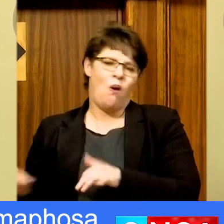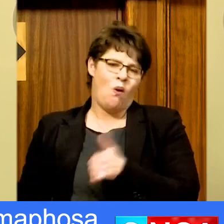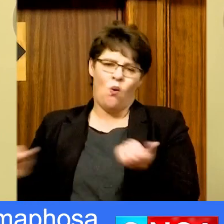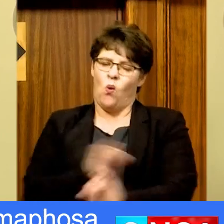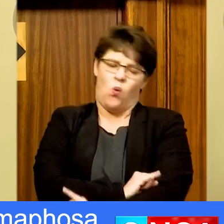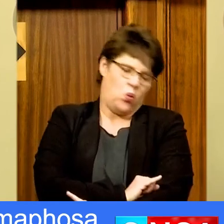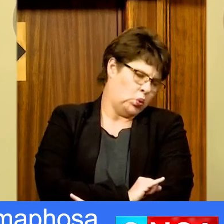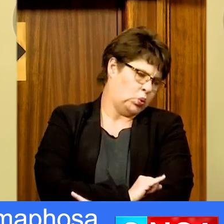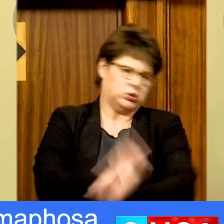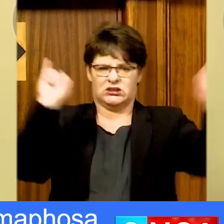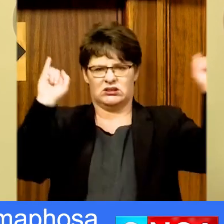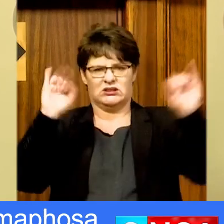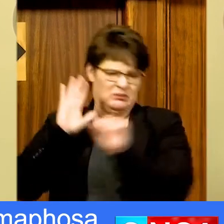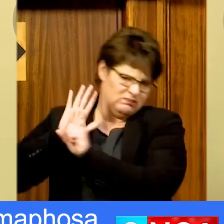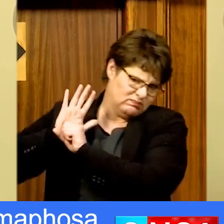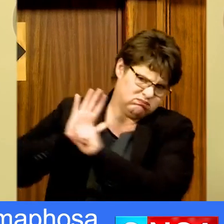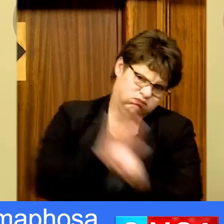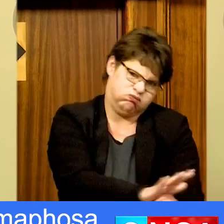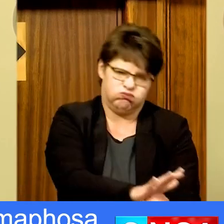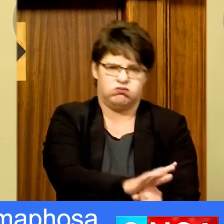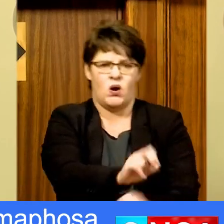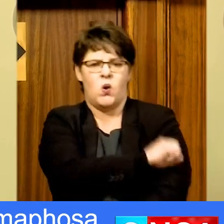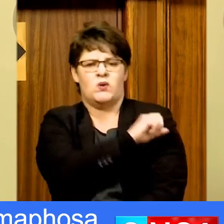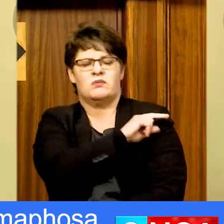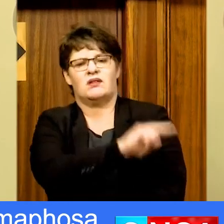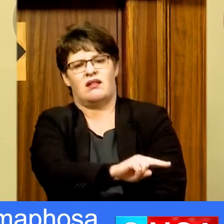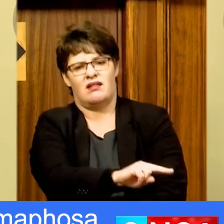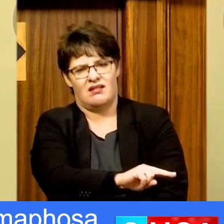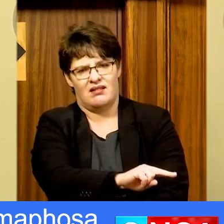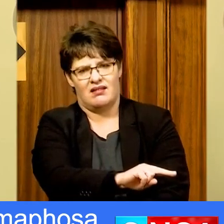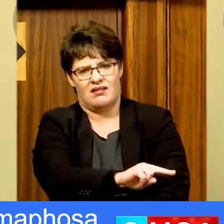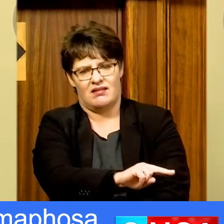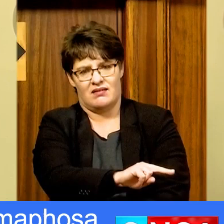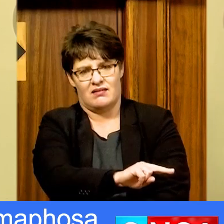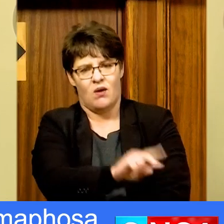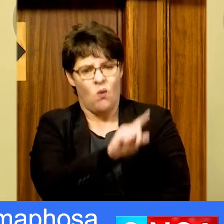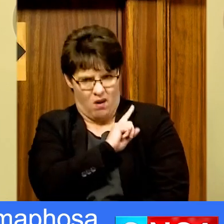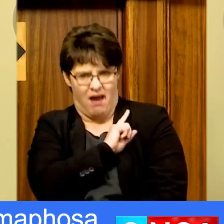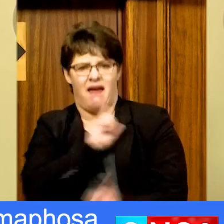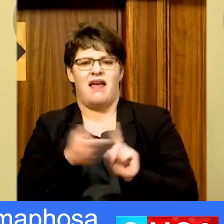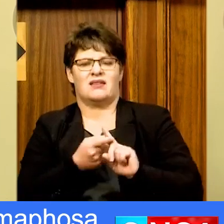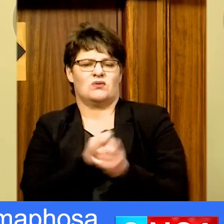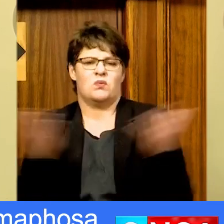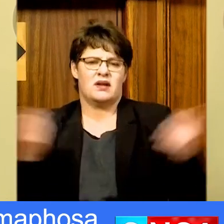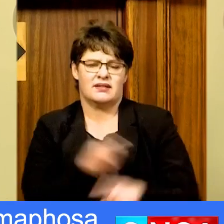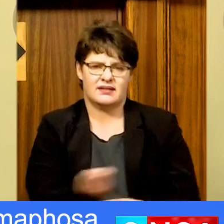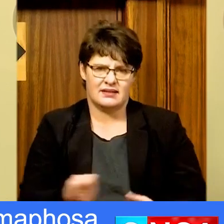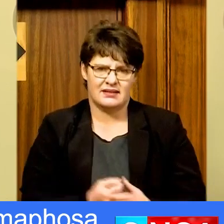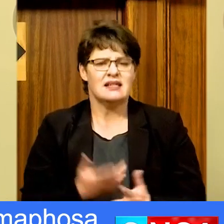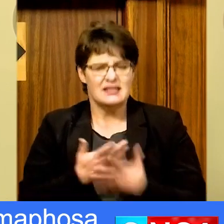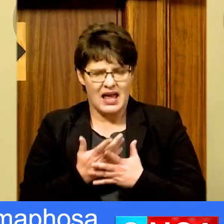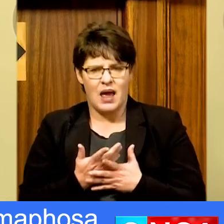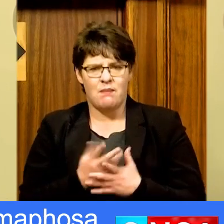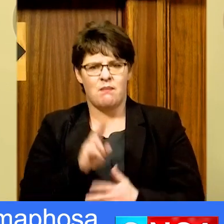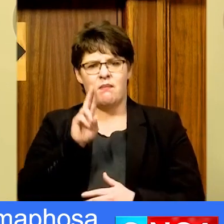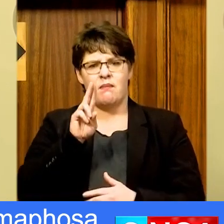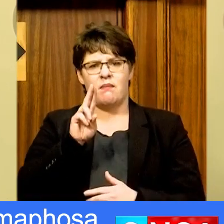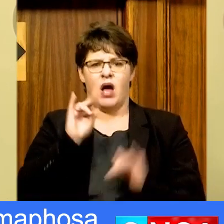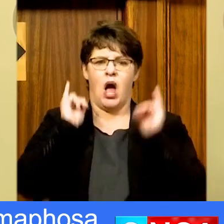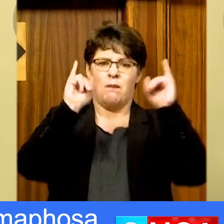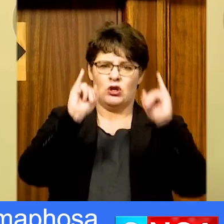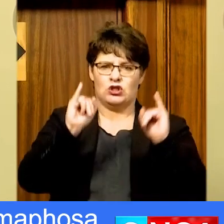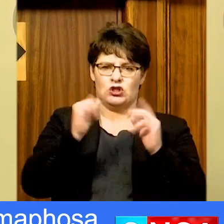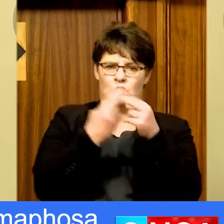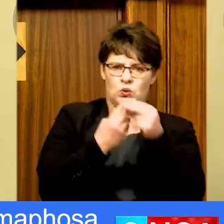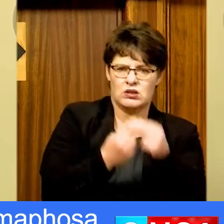in substantial pressure being put on hospitals, including trauma and ICU